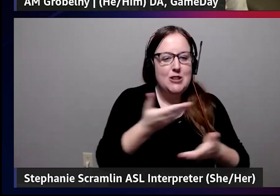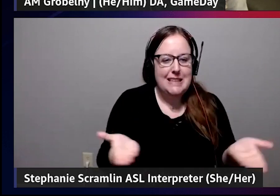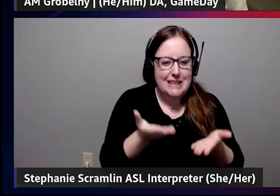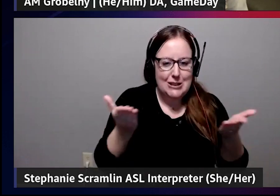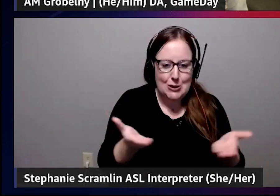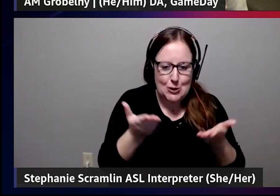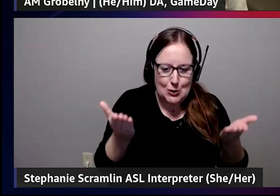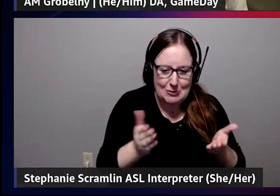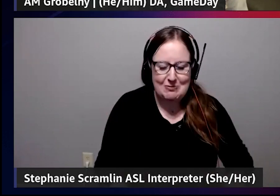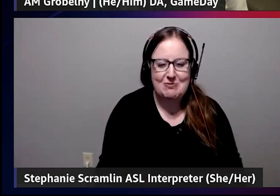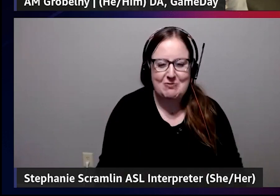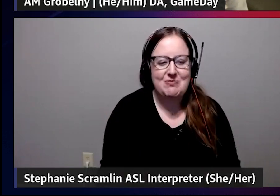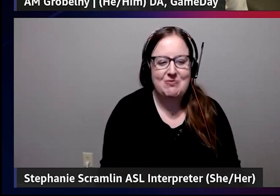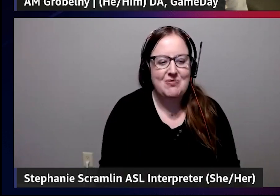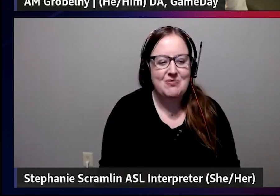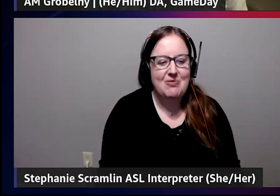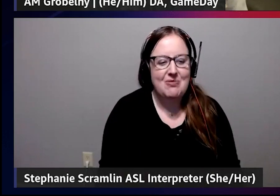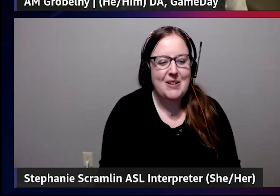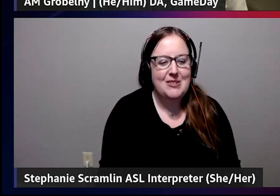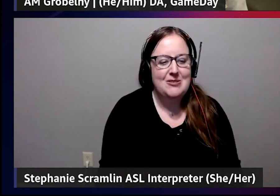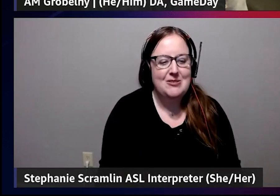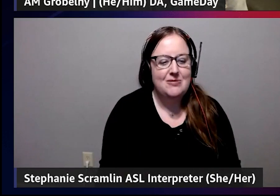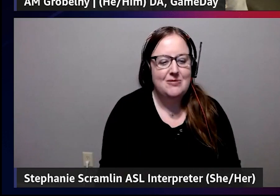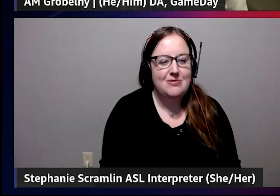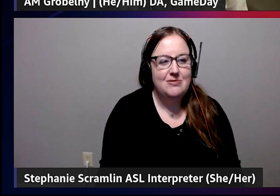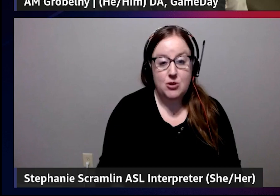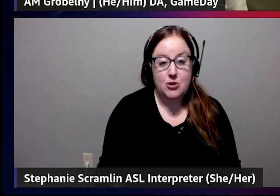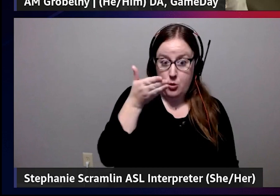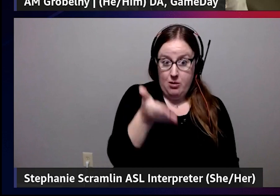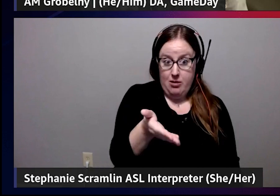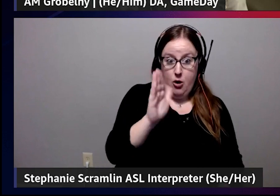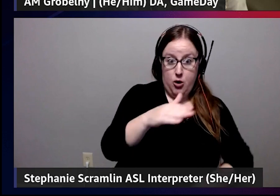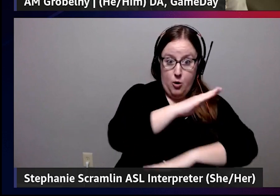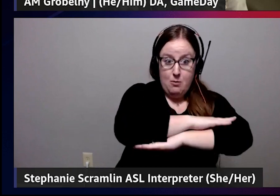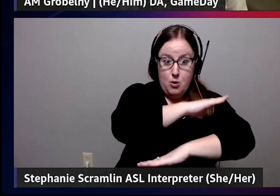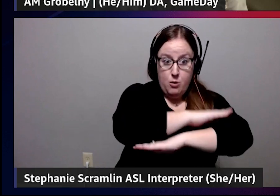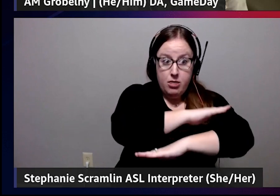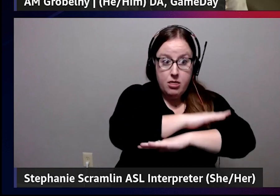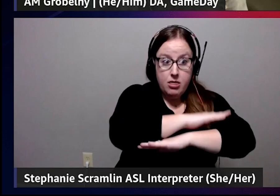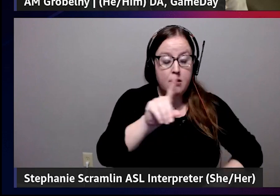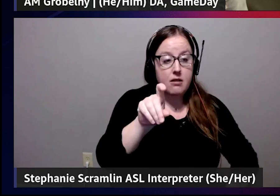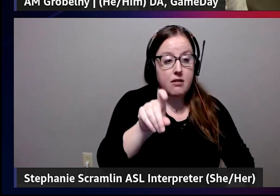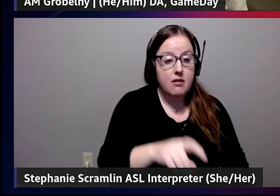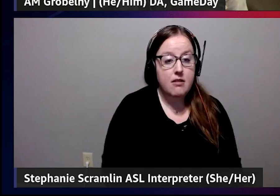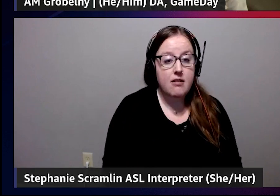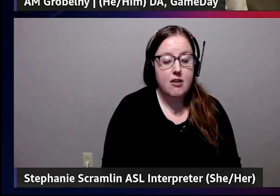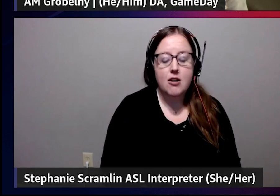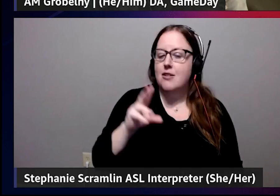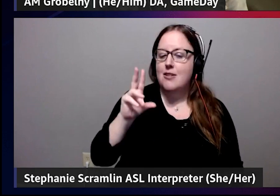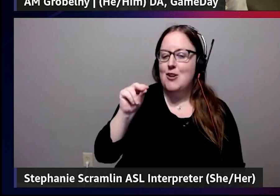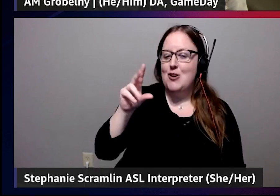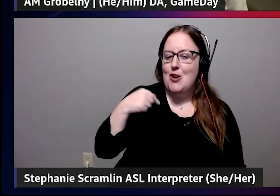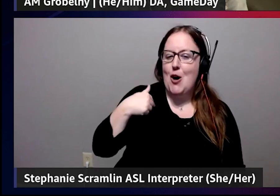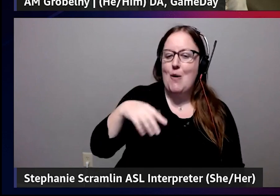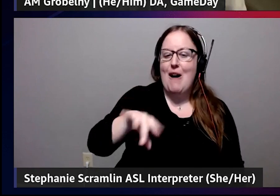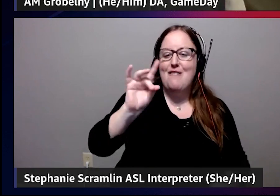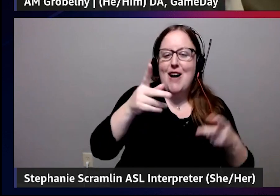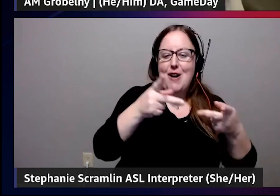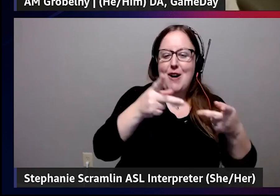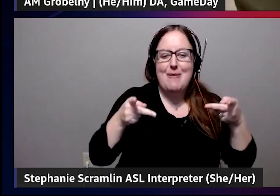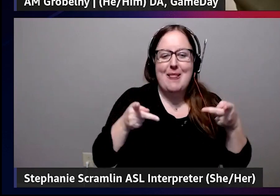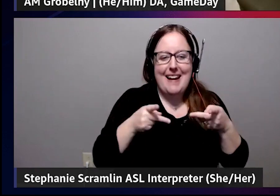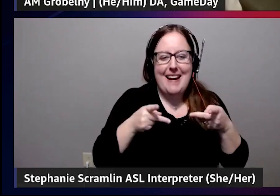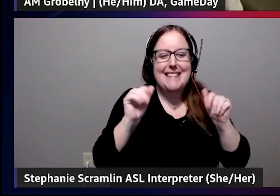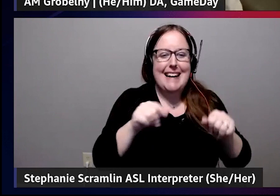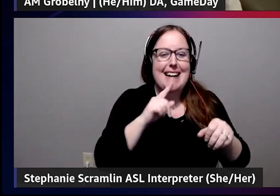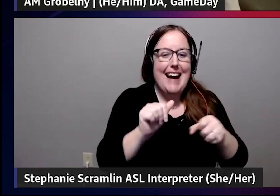built up here. Are you at your booth? No, I just found a place that I can actually